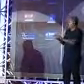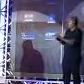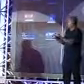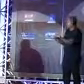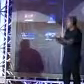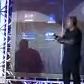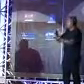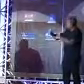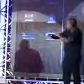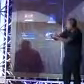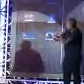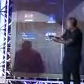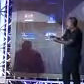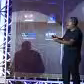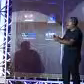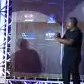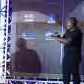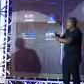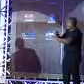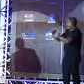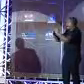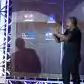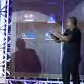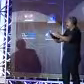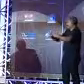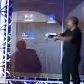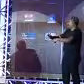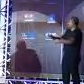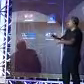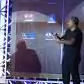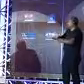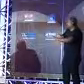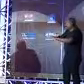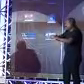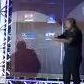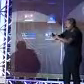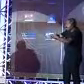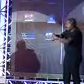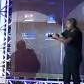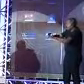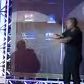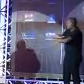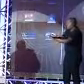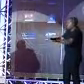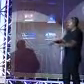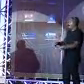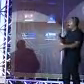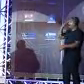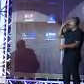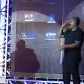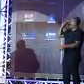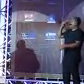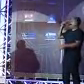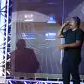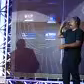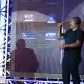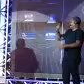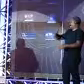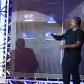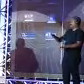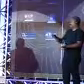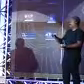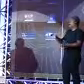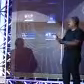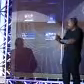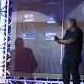suggested that higher learning will have to continue to supply the